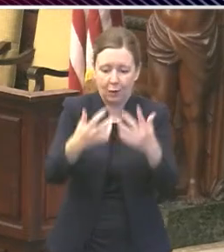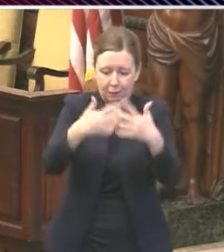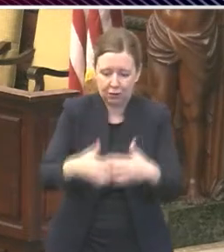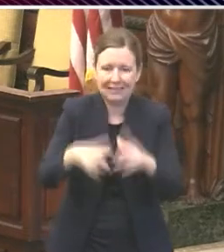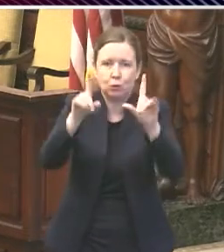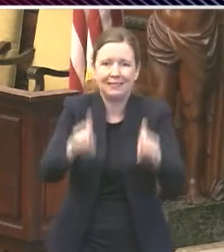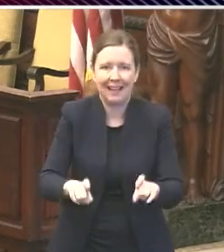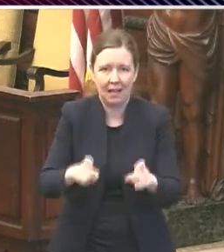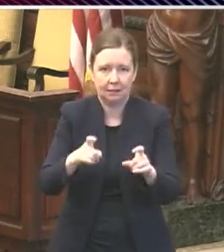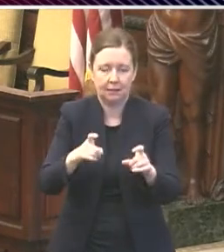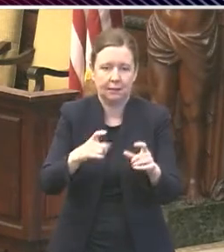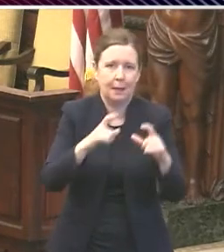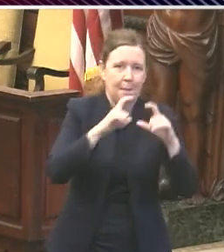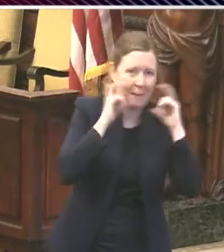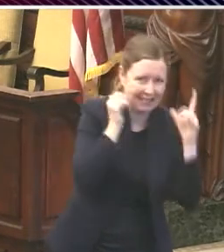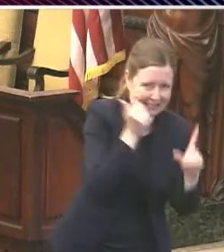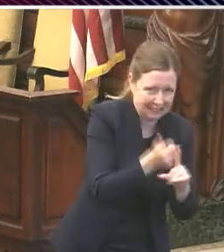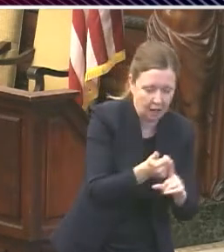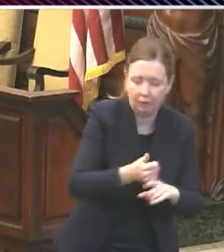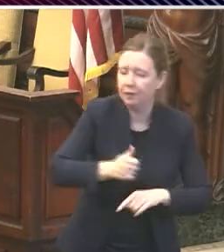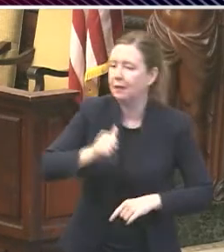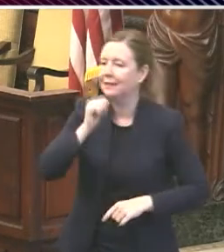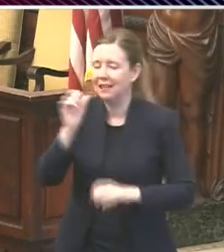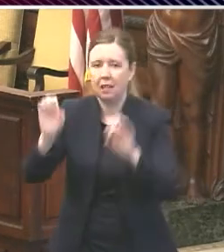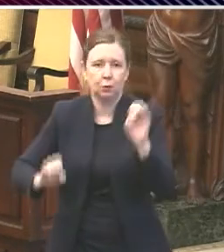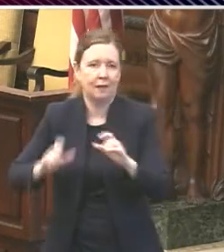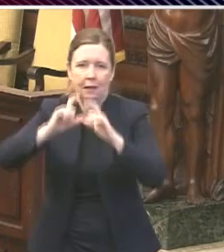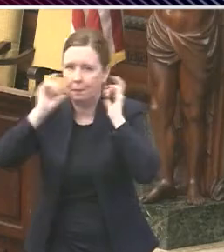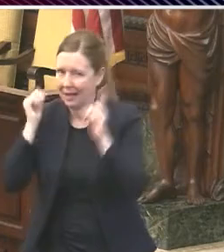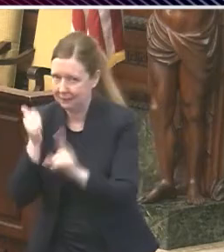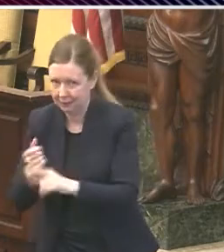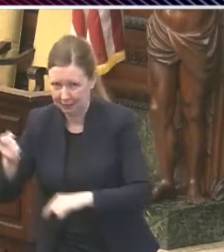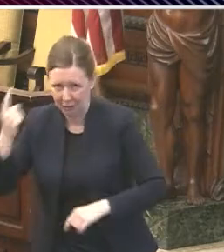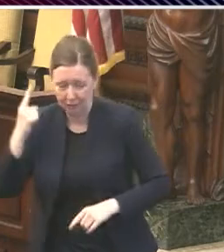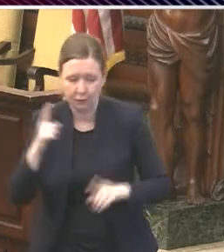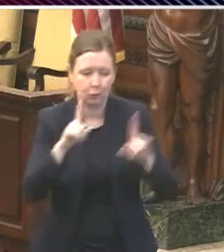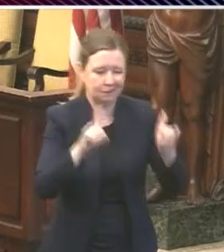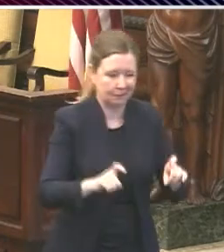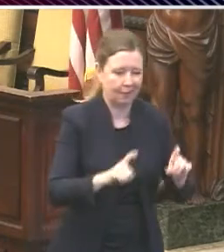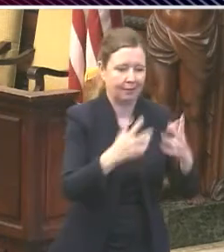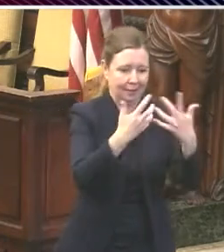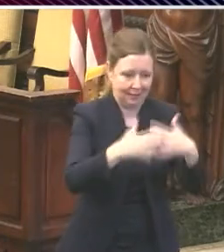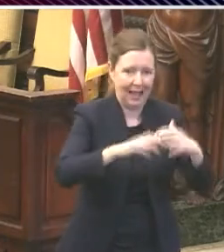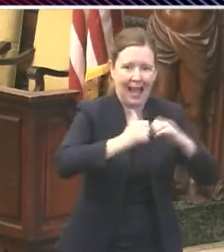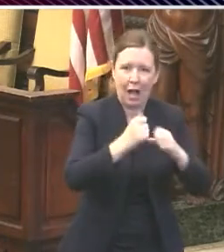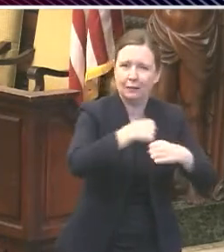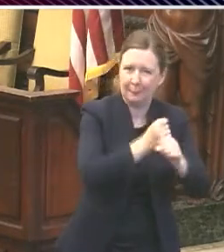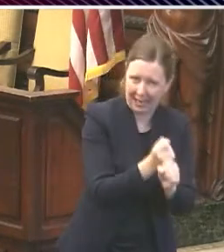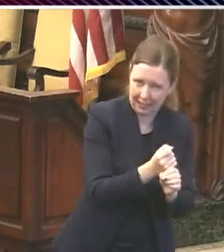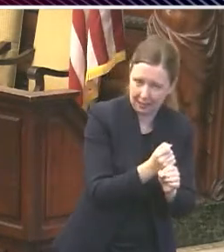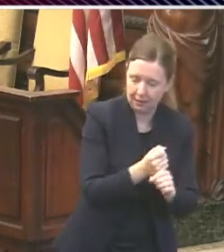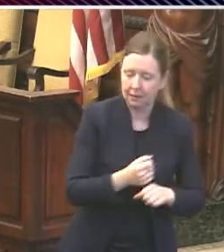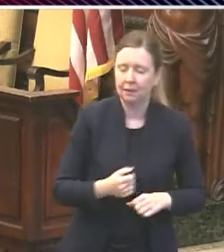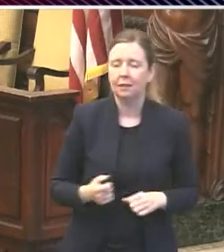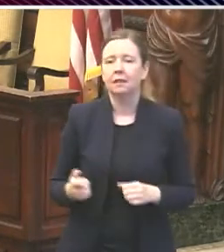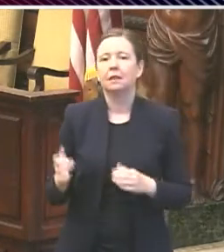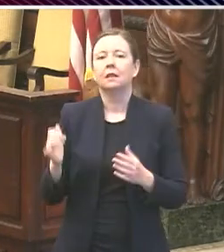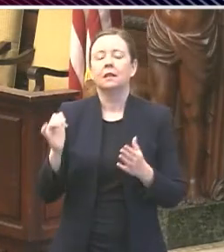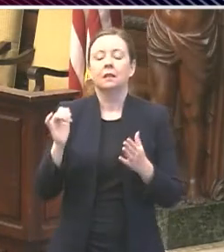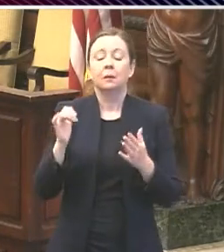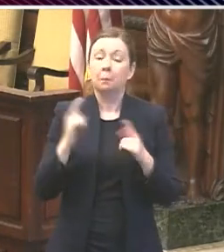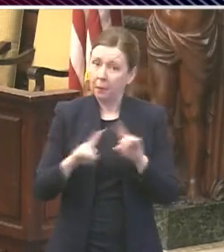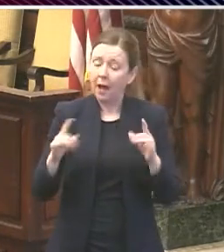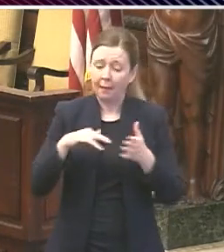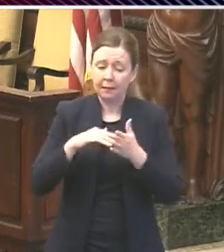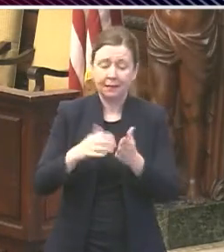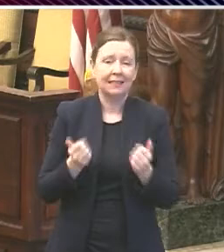masks, not designed to evaluate masks themselves. And so there definitely limits to the value of that study. Still, the study